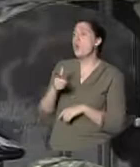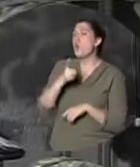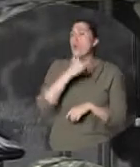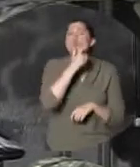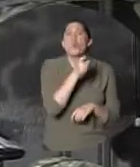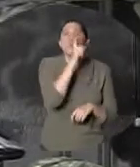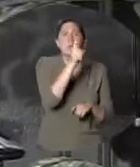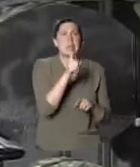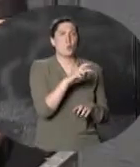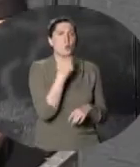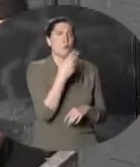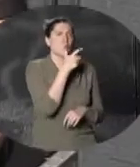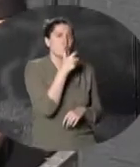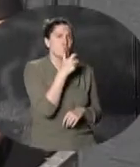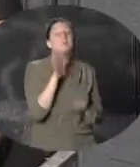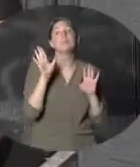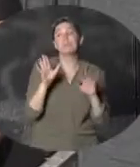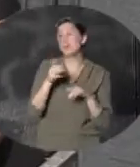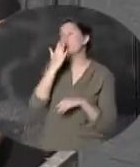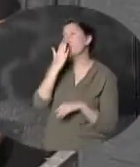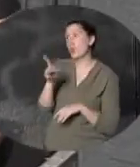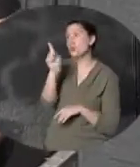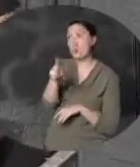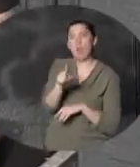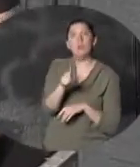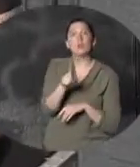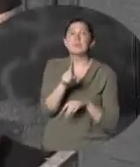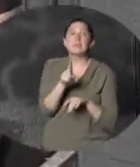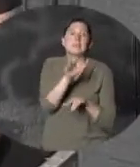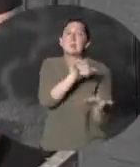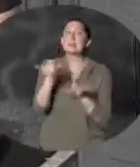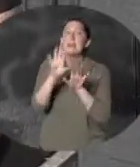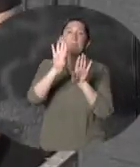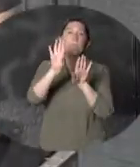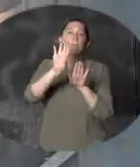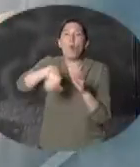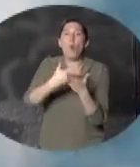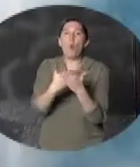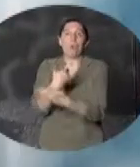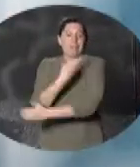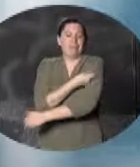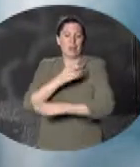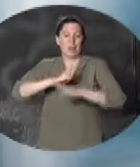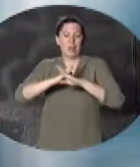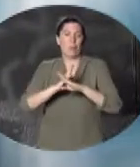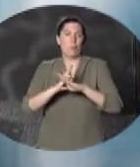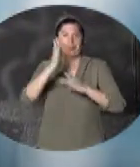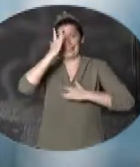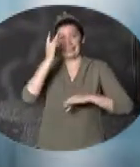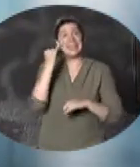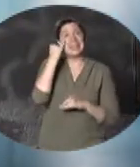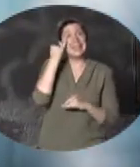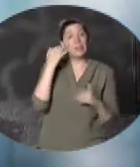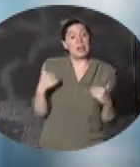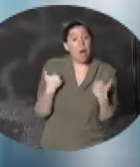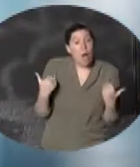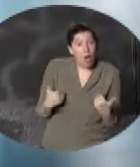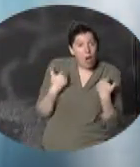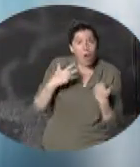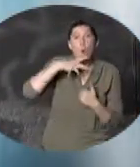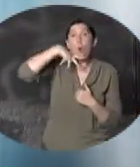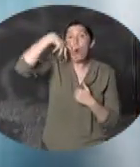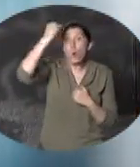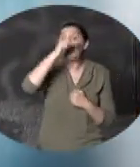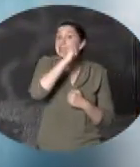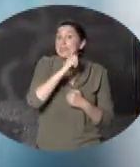risk? That's a great question, and it's true with almost all vaccine preventable illnesses. The very young, the very old, those